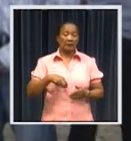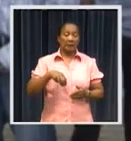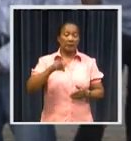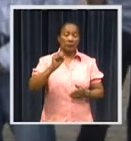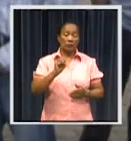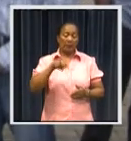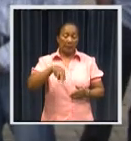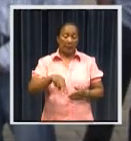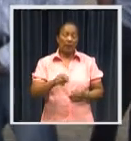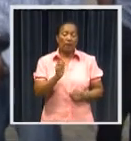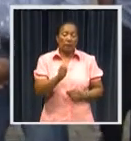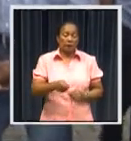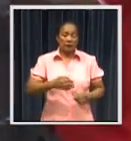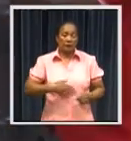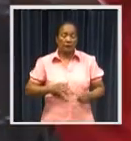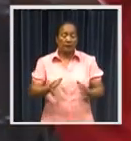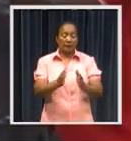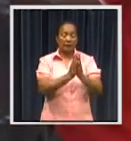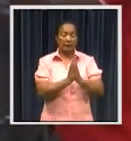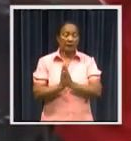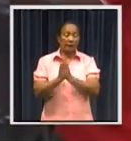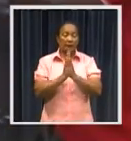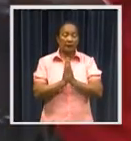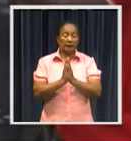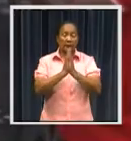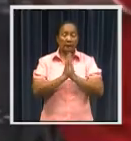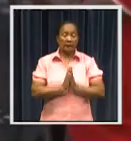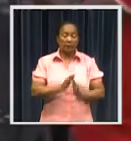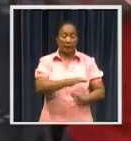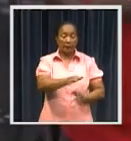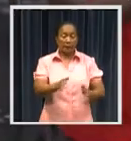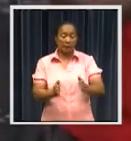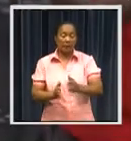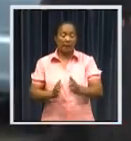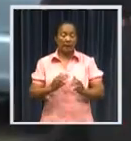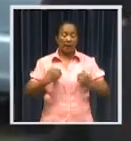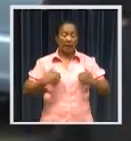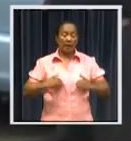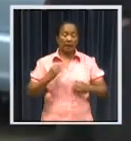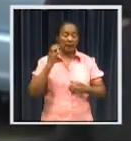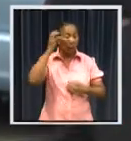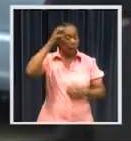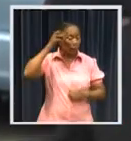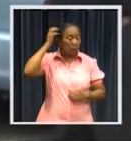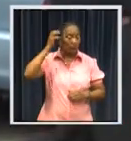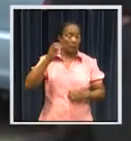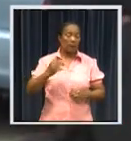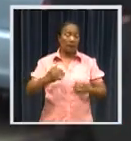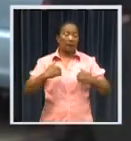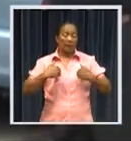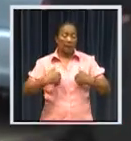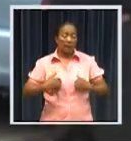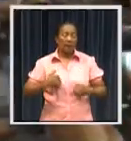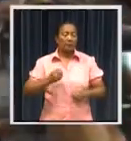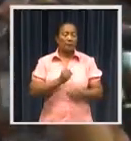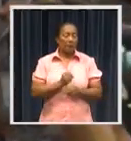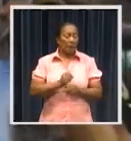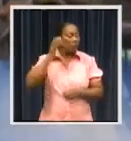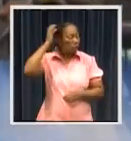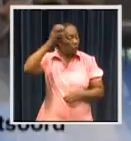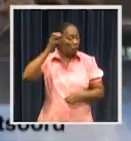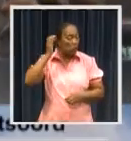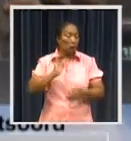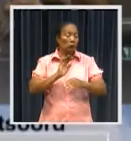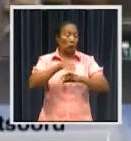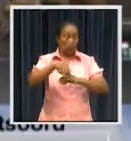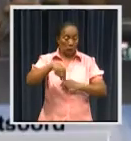Naipaul, chairman of the foundation pilgrimage resort and other concerned citizens. The residents of Weg naar Zee are